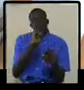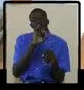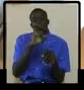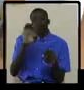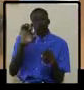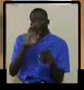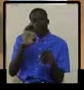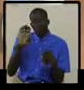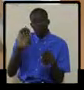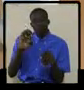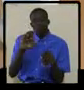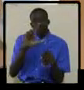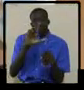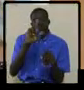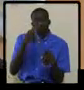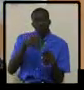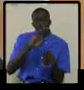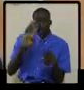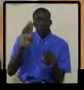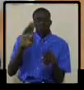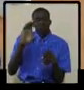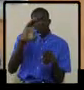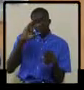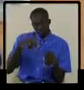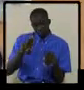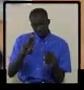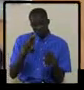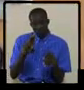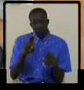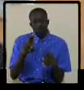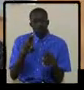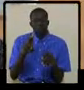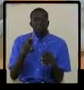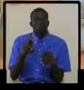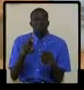iron, lead and copper.